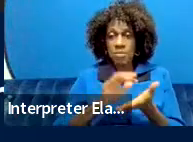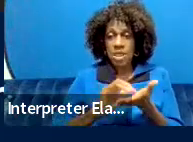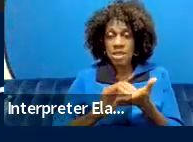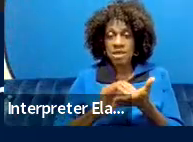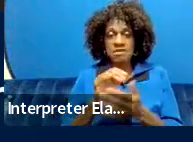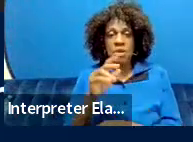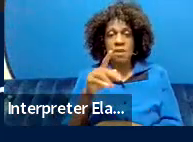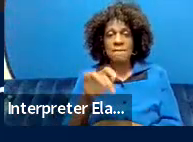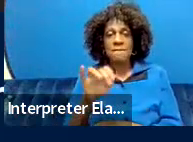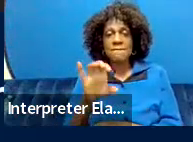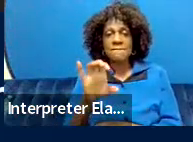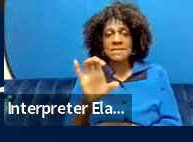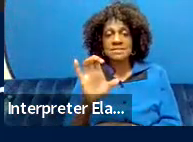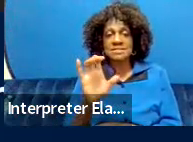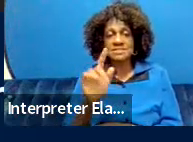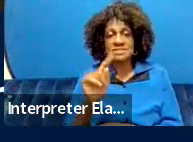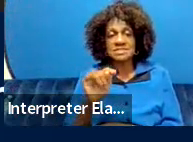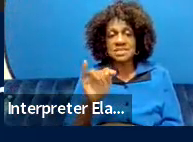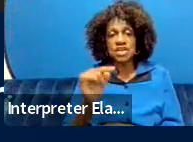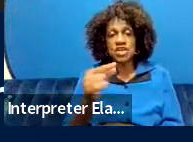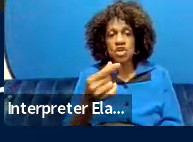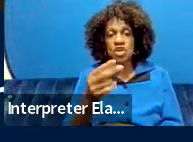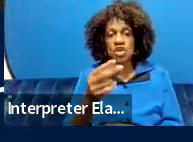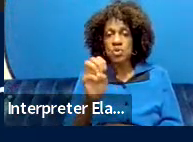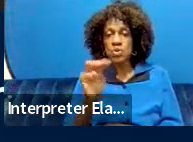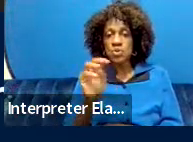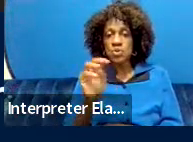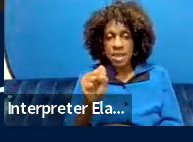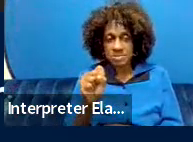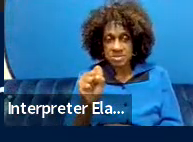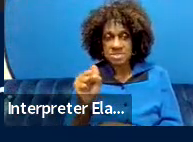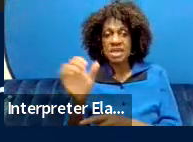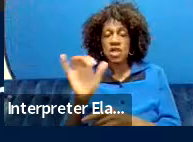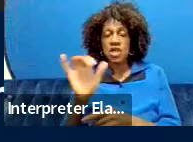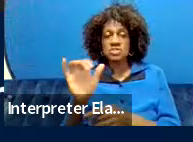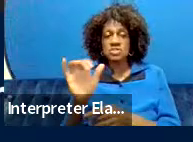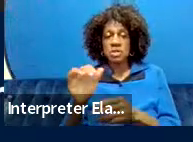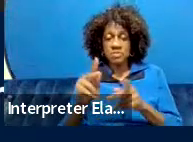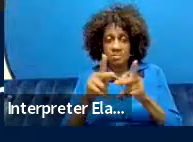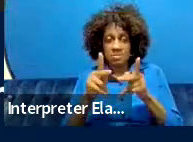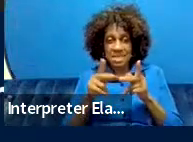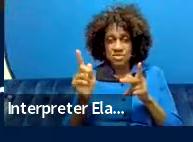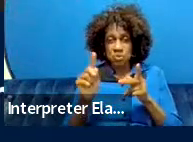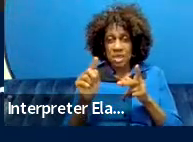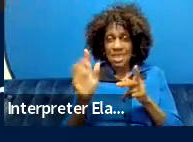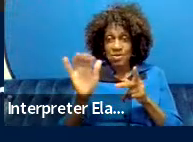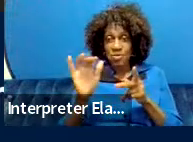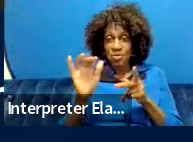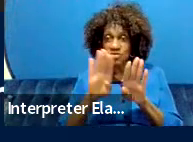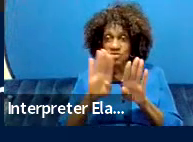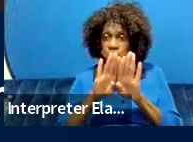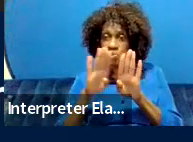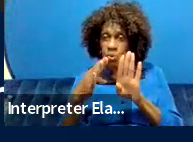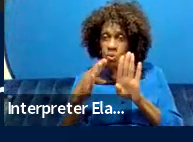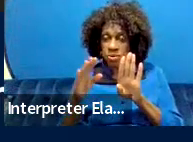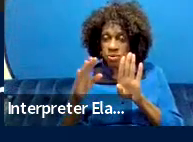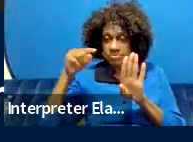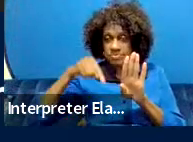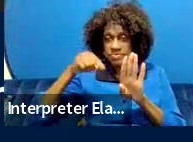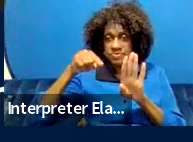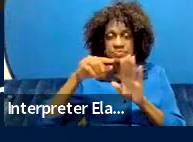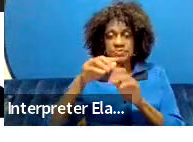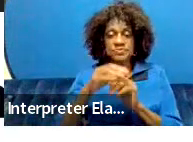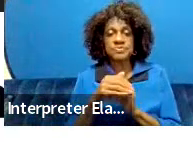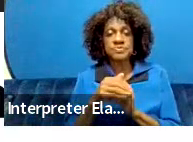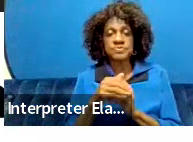pictograms where provided, and then requirements for the location of these signs at doorways. Next